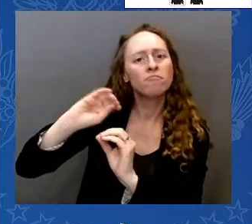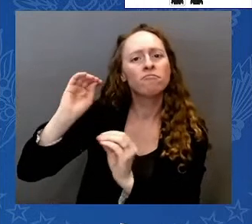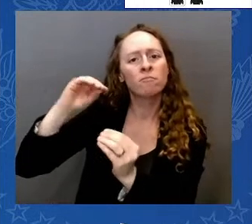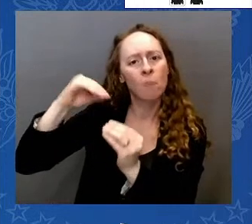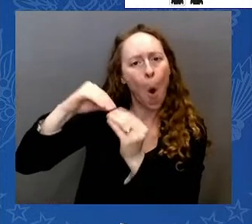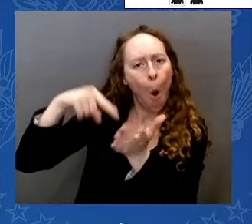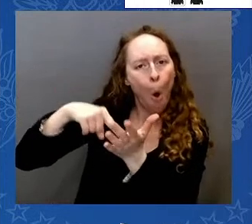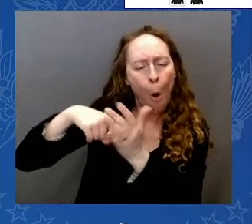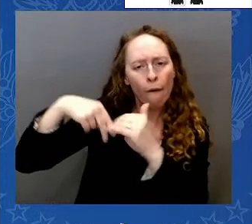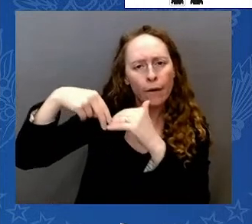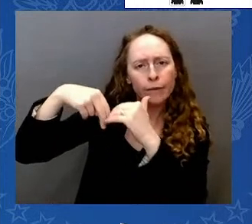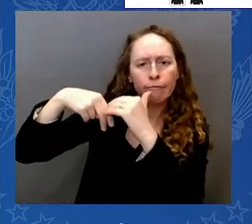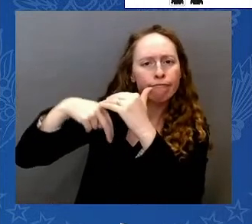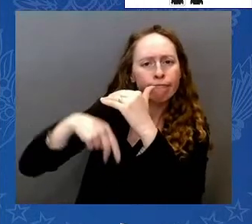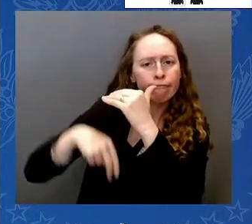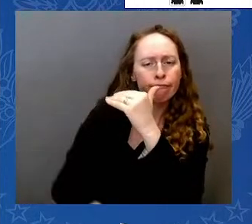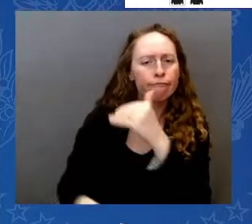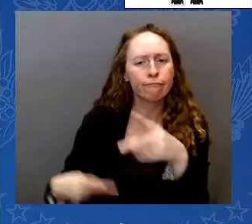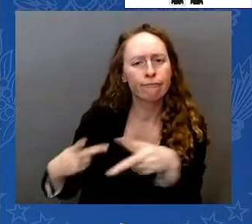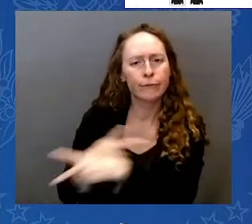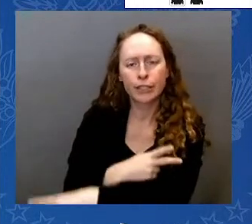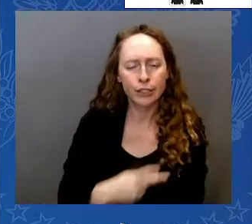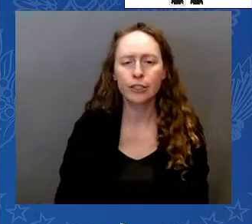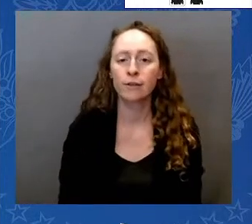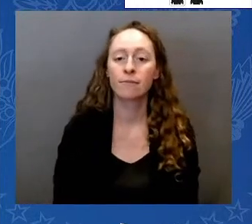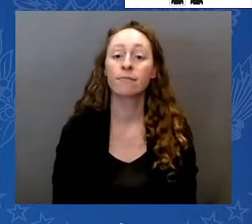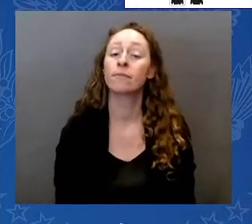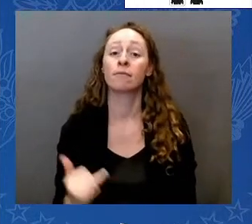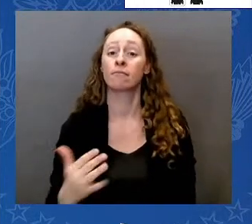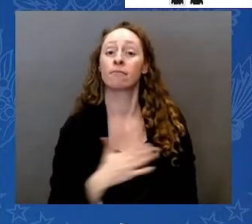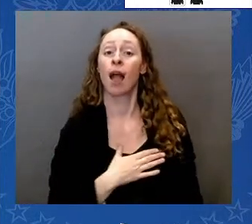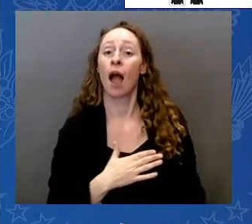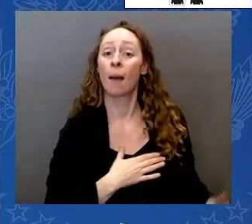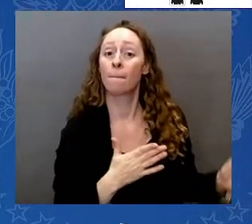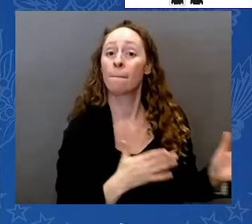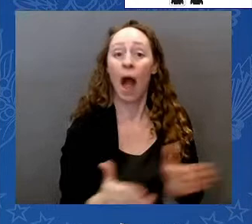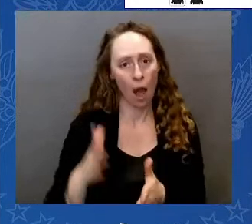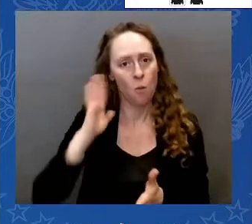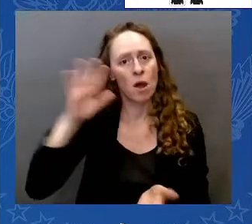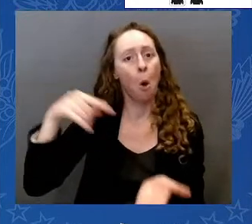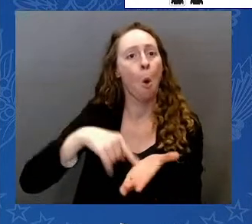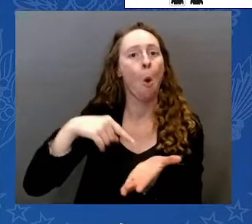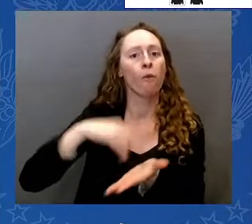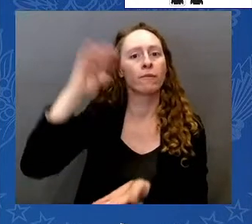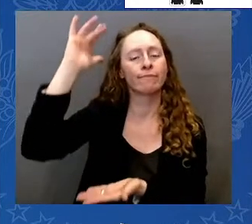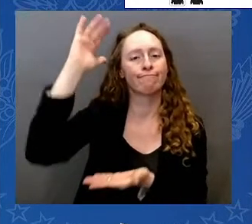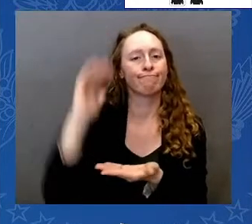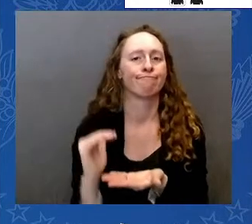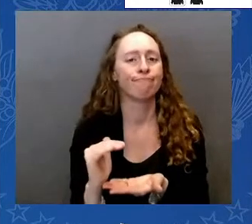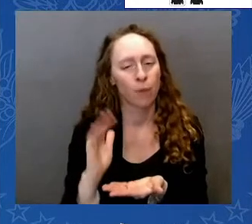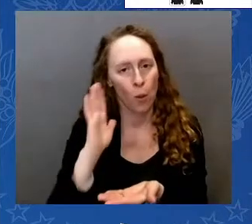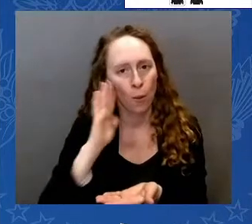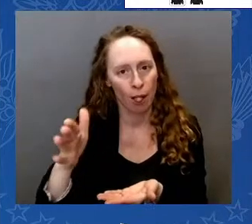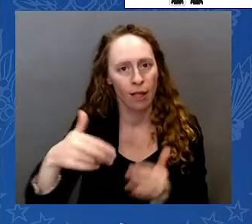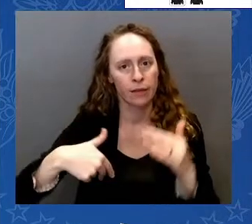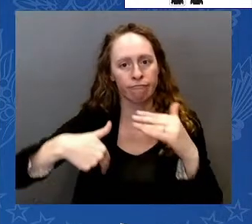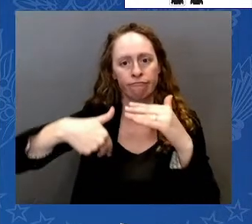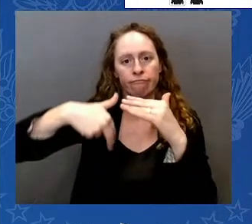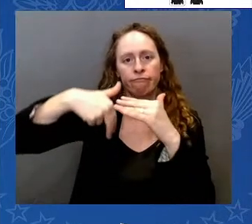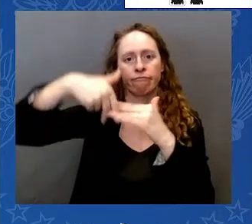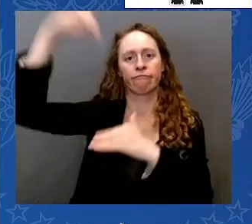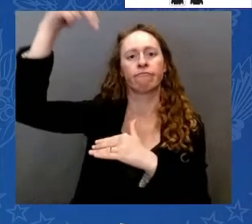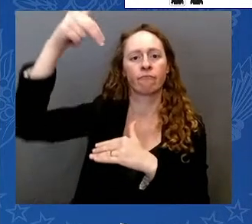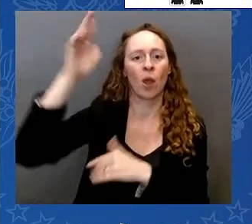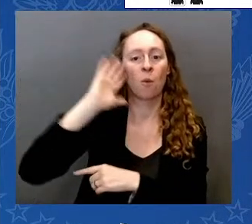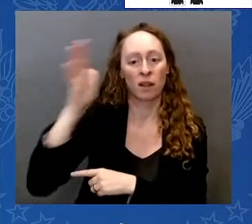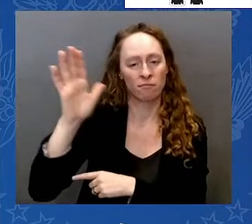$350. And this year, we're reducing it by more than $1 trillion while we're doing all the things we're doing.